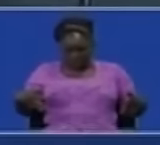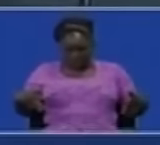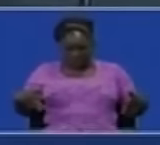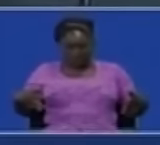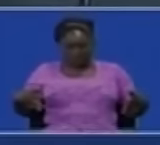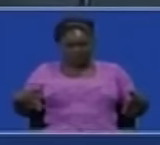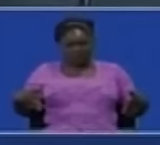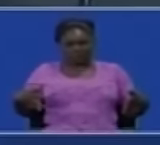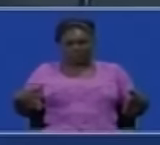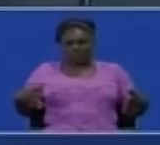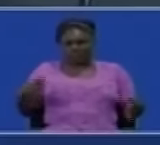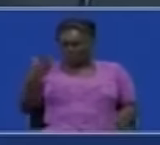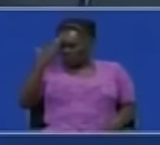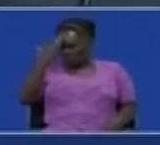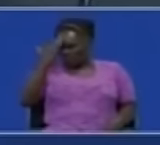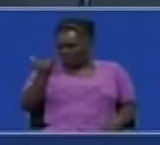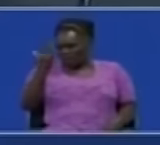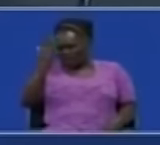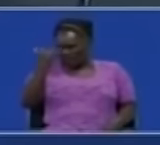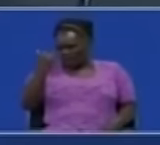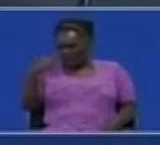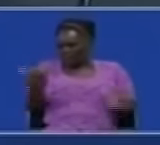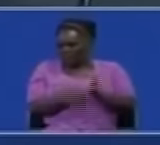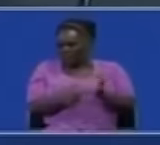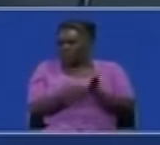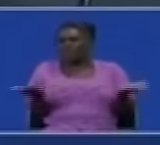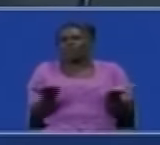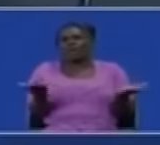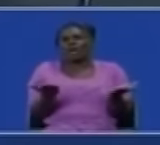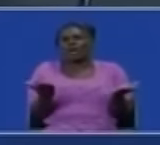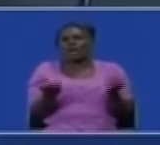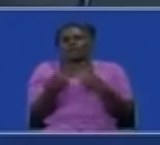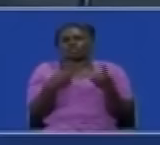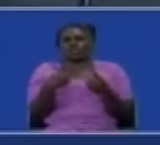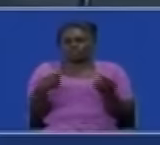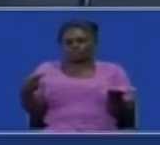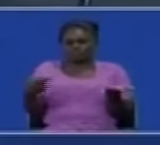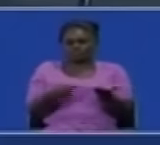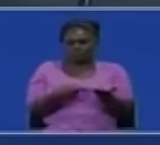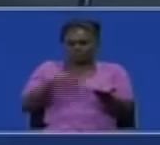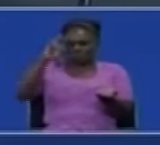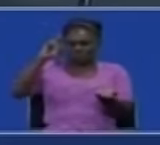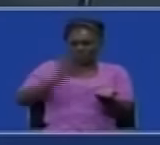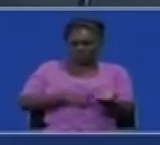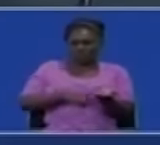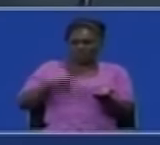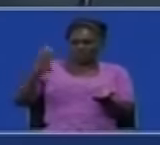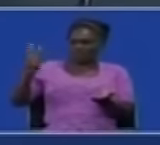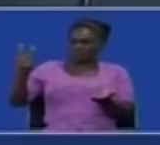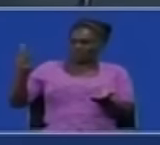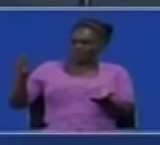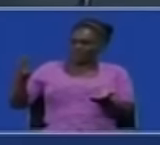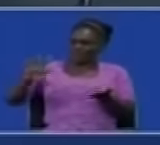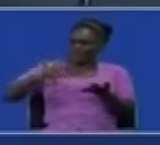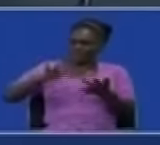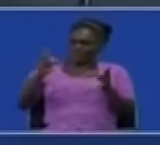so why, where does the argument then come in? If you talk about the electronic voter identification device, does it need an internet